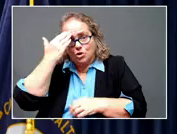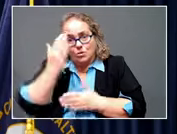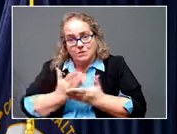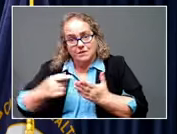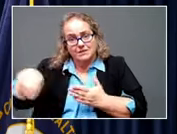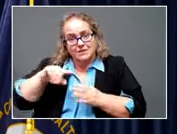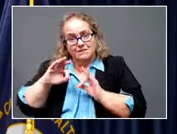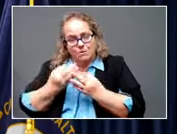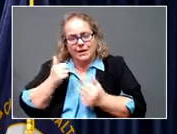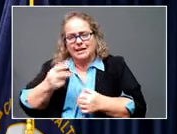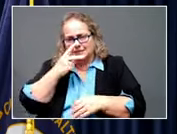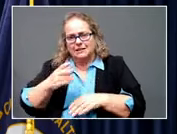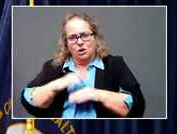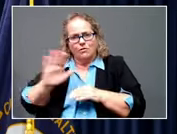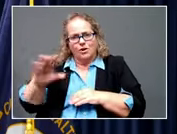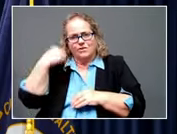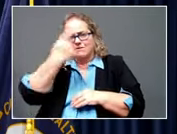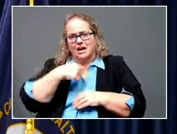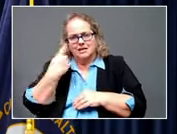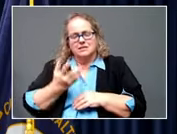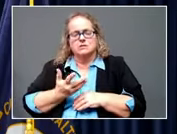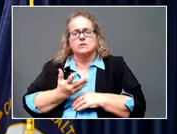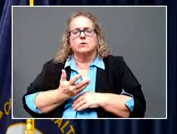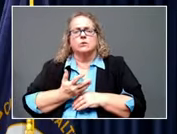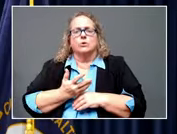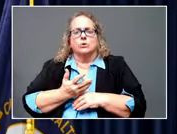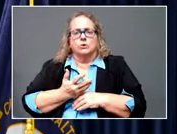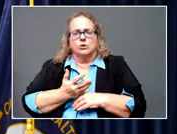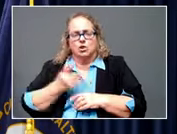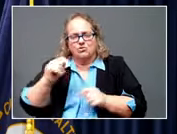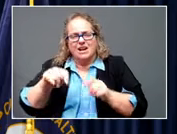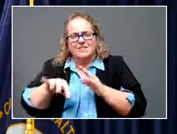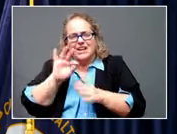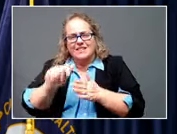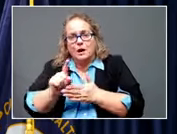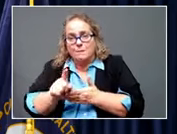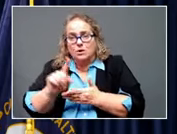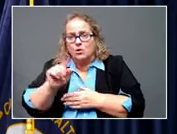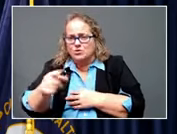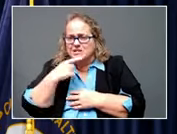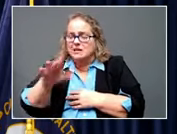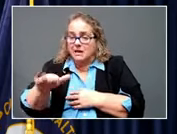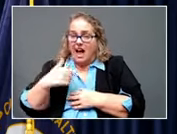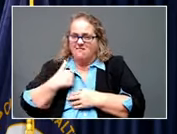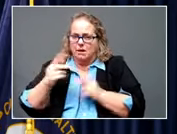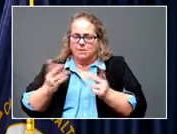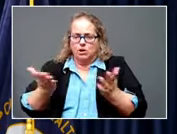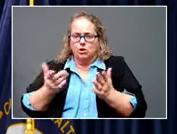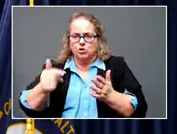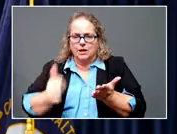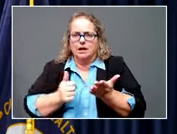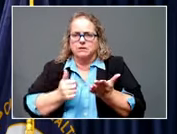face. And you try to find that moment where you say, we've got folks here that you can talk to. And we hope everybody reaches out